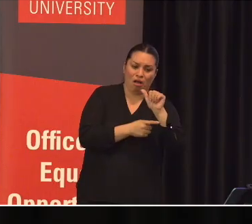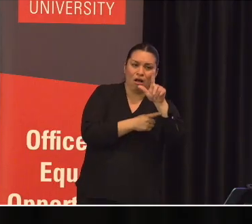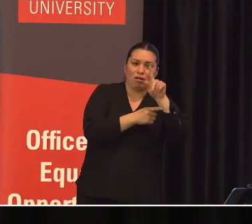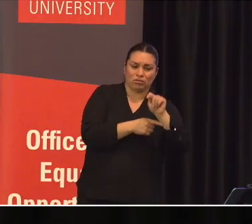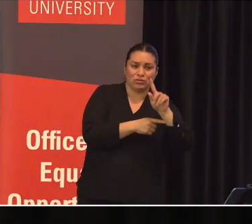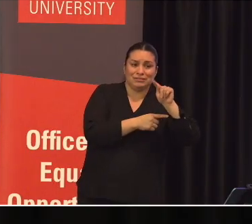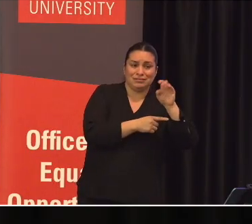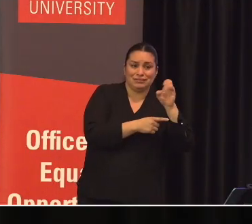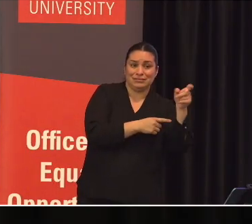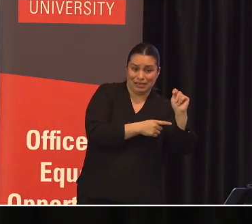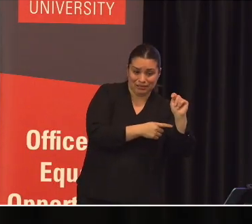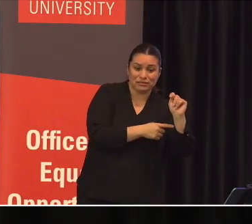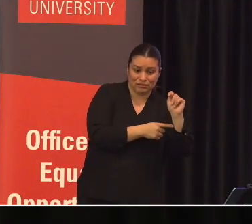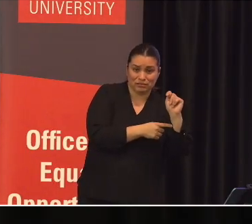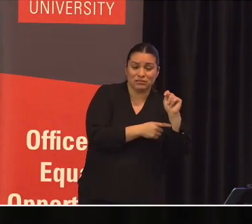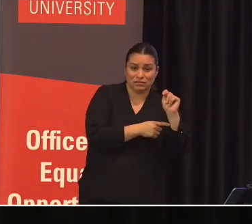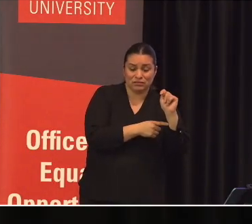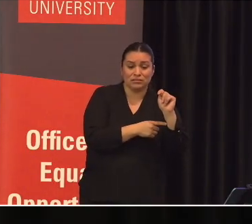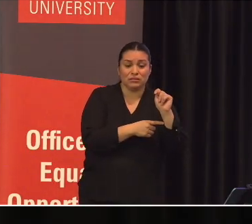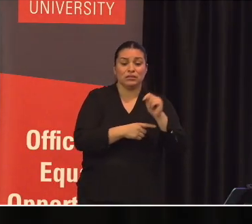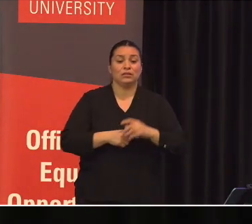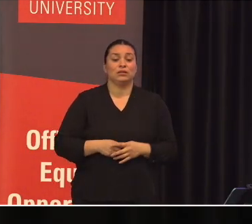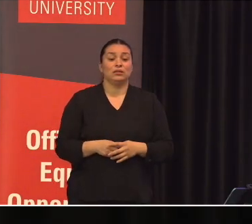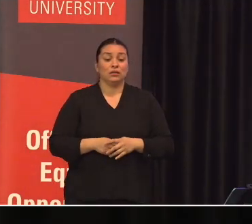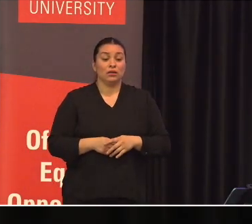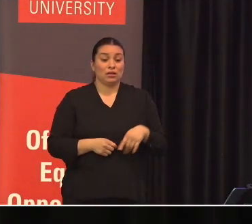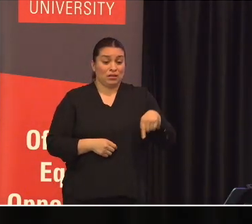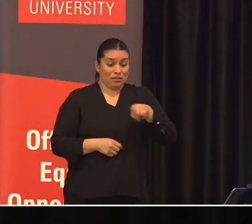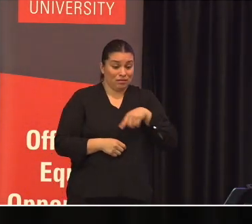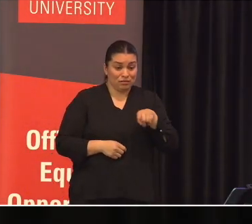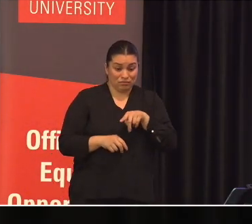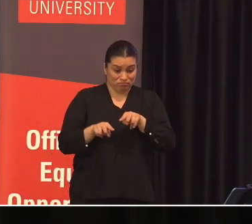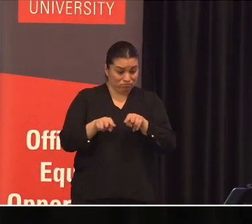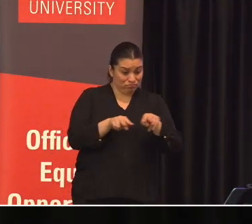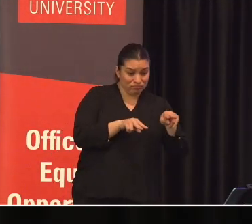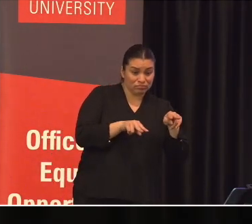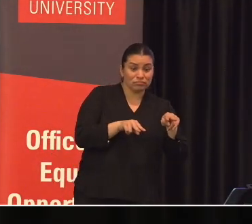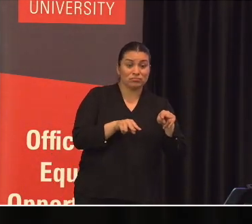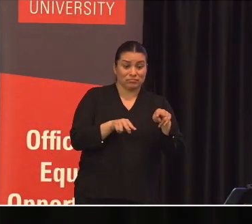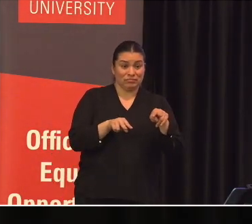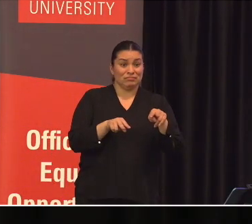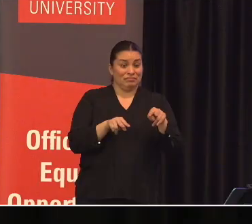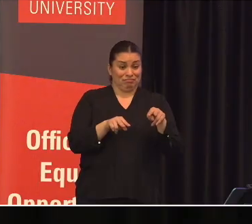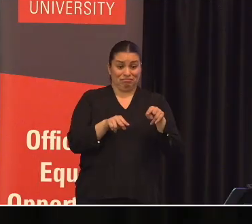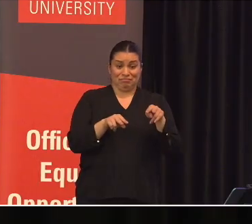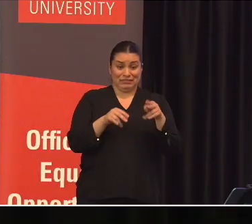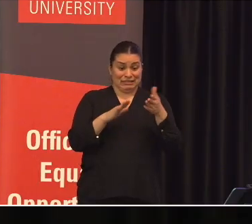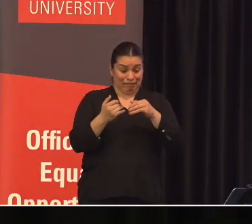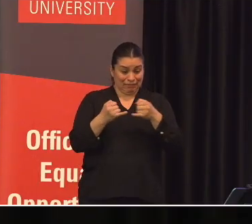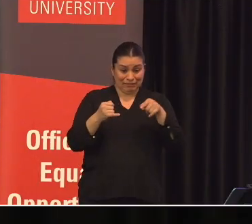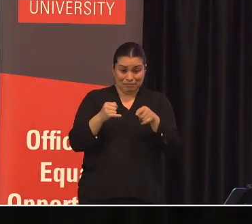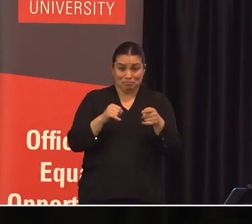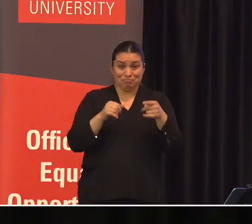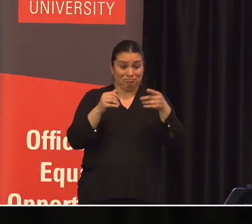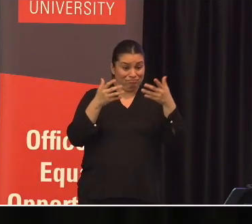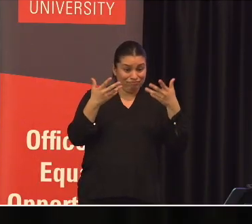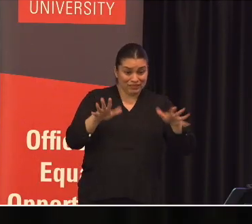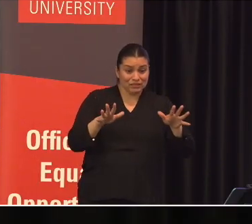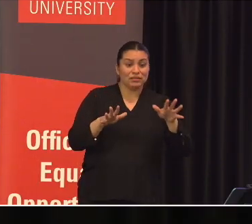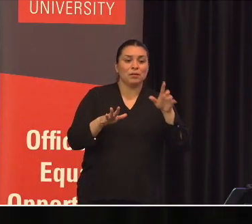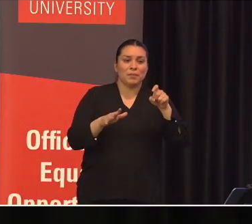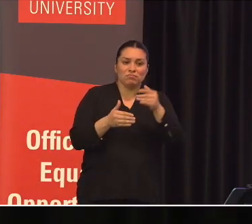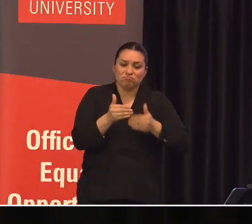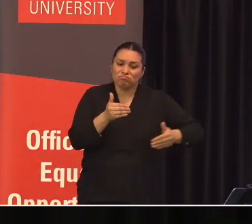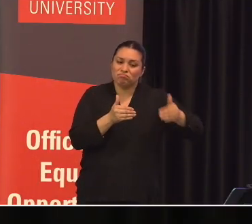passes in this coming April, every social media post that we make from that point forward must be accessible. So let's just